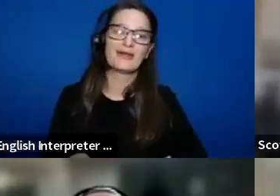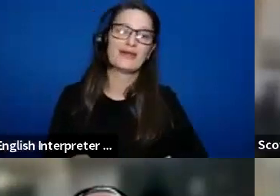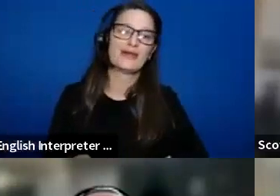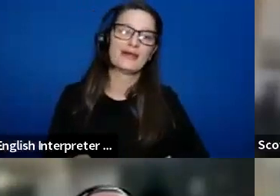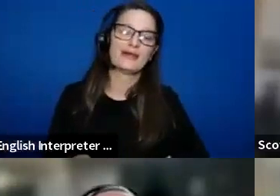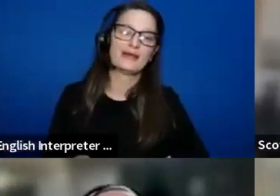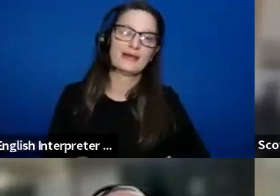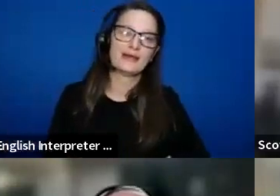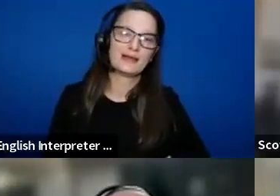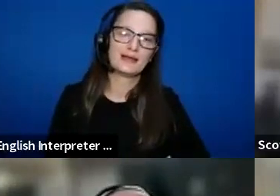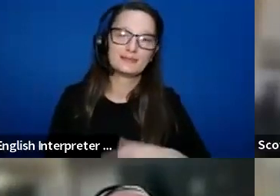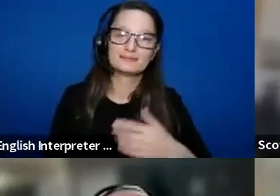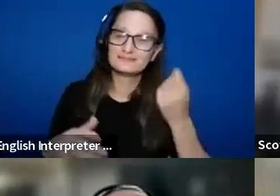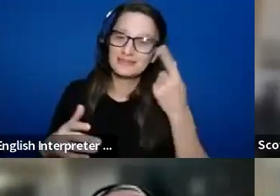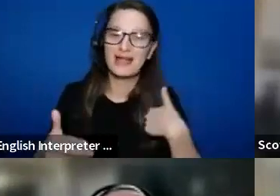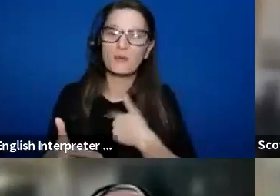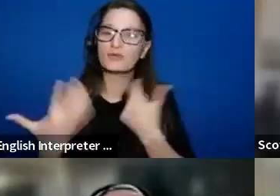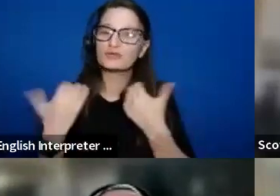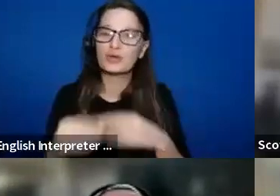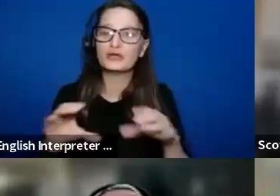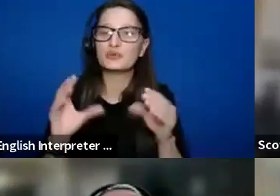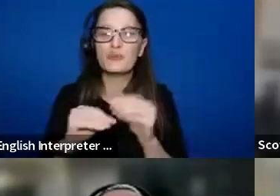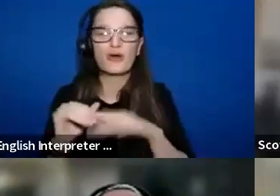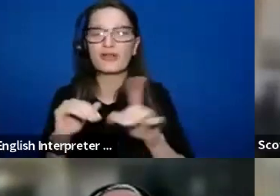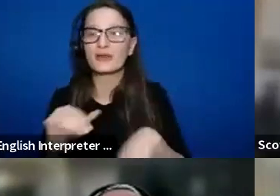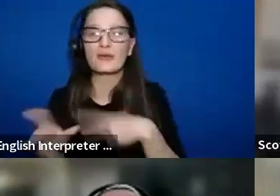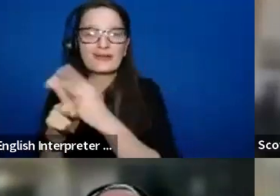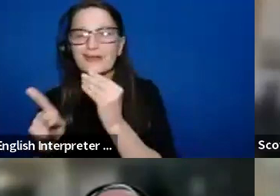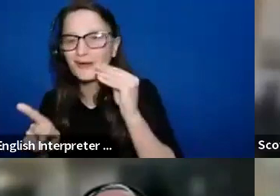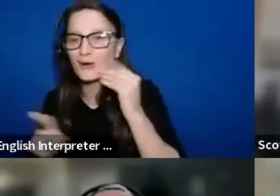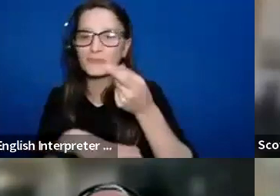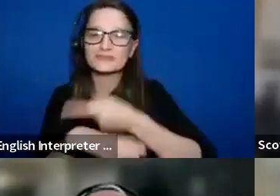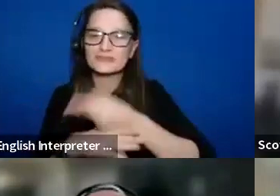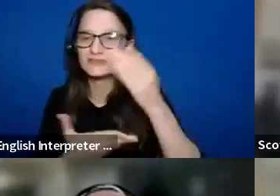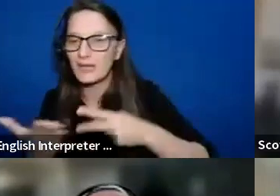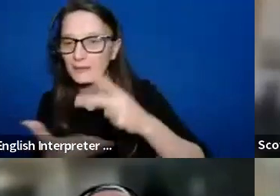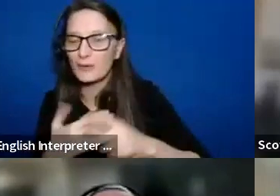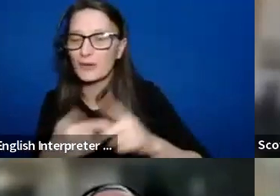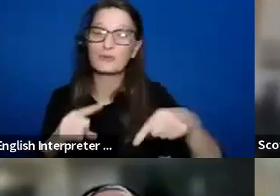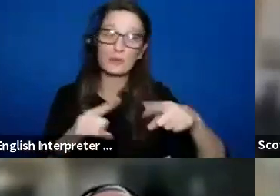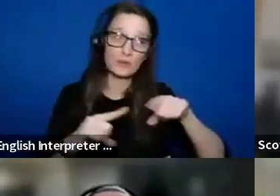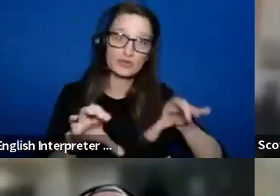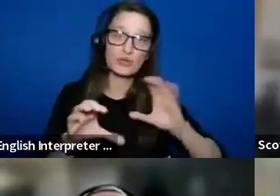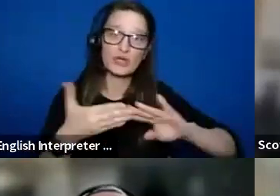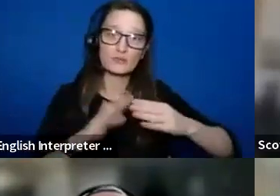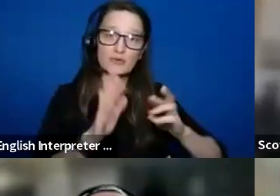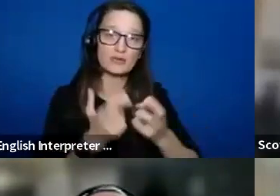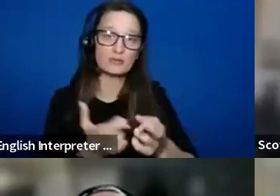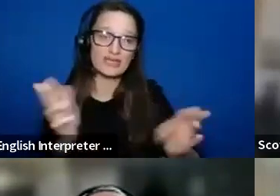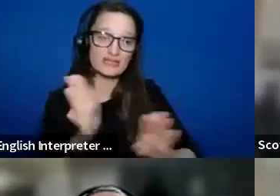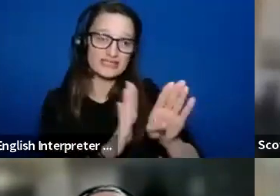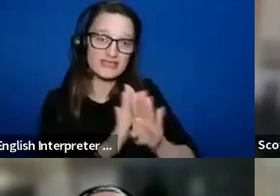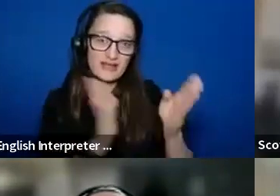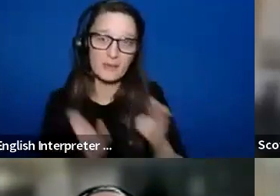more than just day programs and more than just care homes. When we're doing our community resource development plan, we're trying to respond to a lot of these